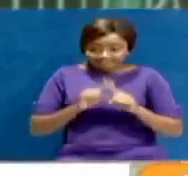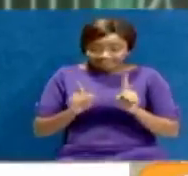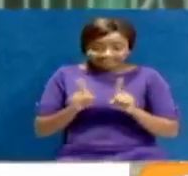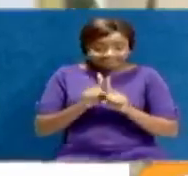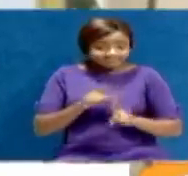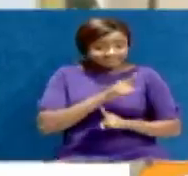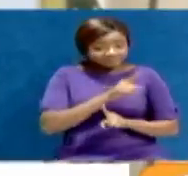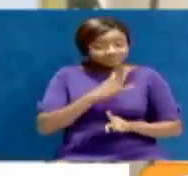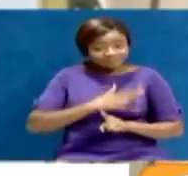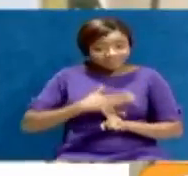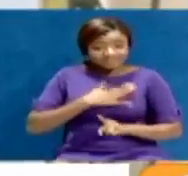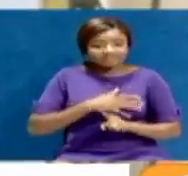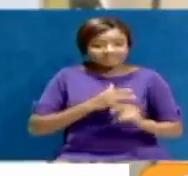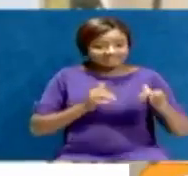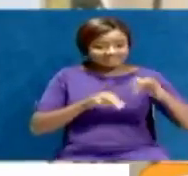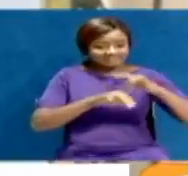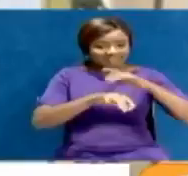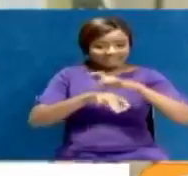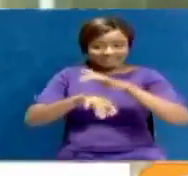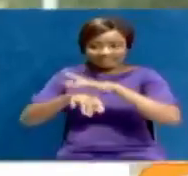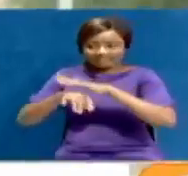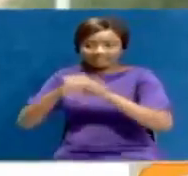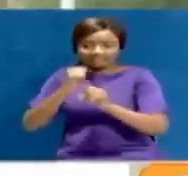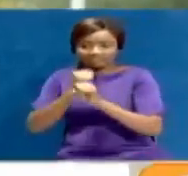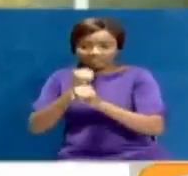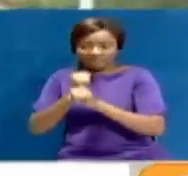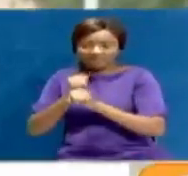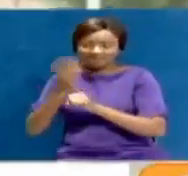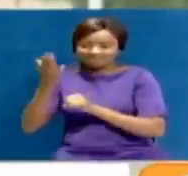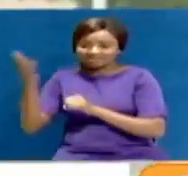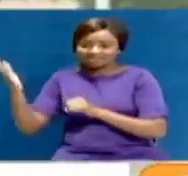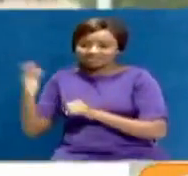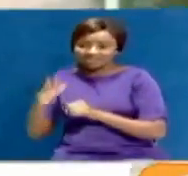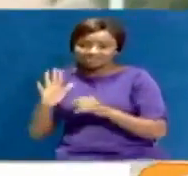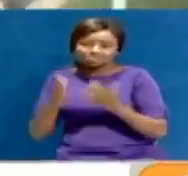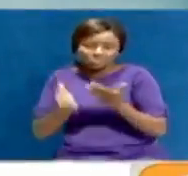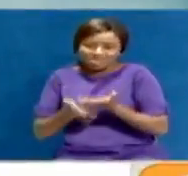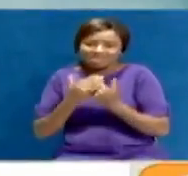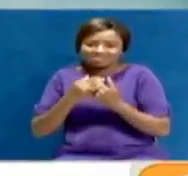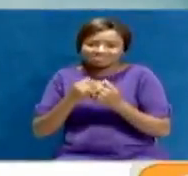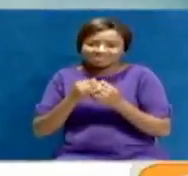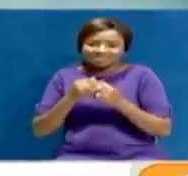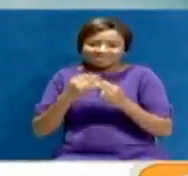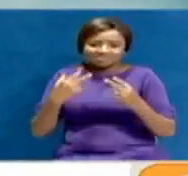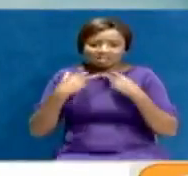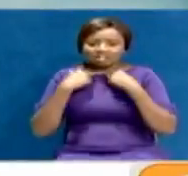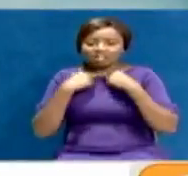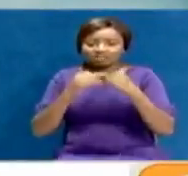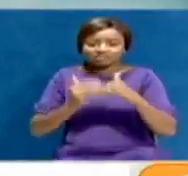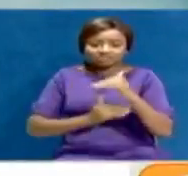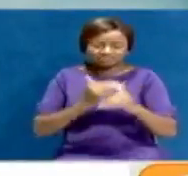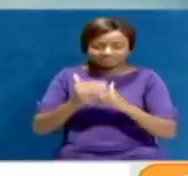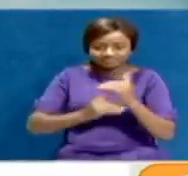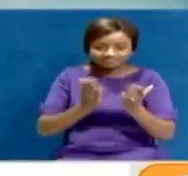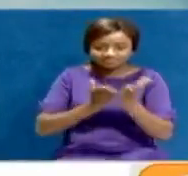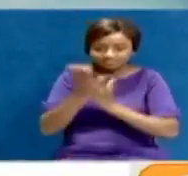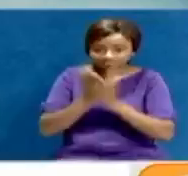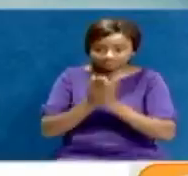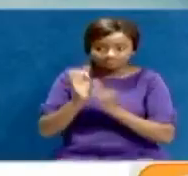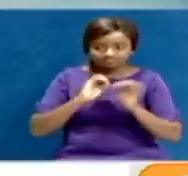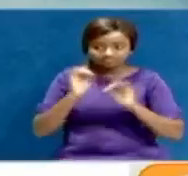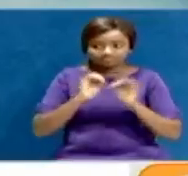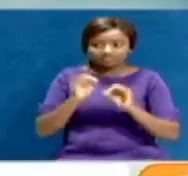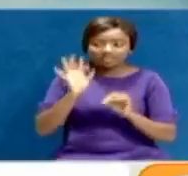were directed to deploy field officers in order to avoid disruption of critical services in the county. Within the last month, Isiolo has